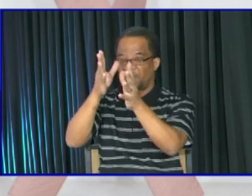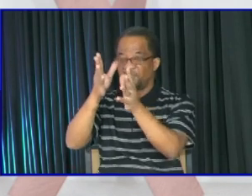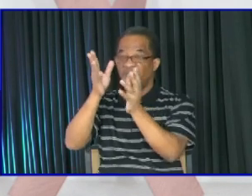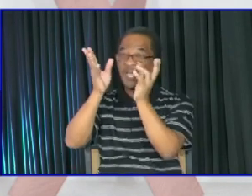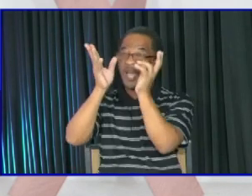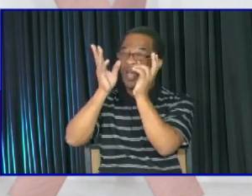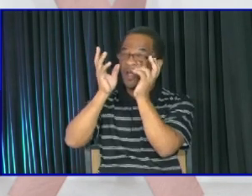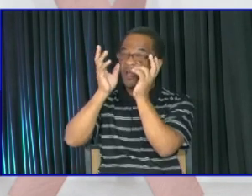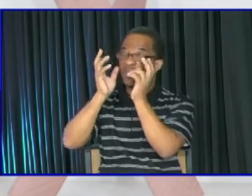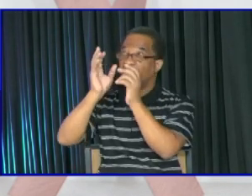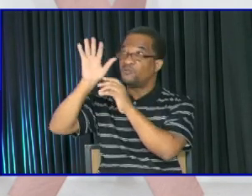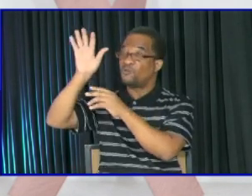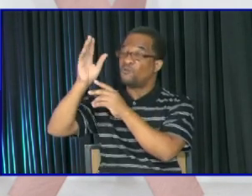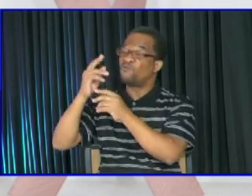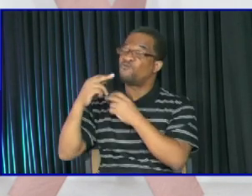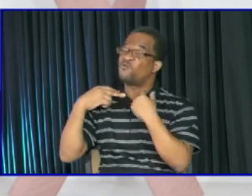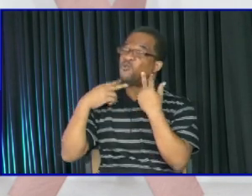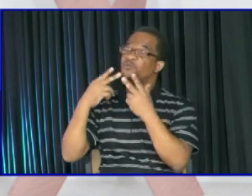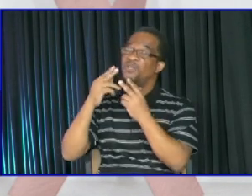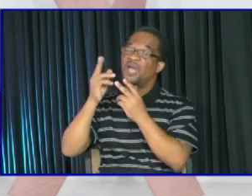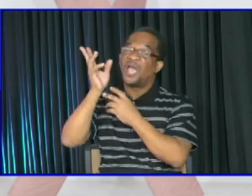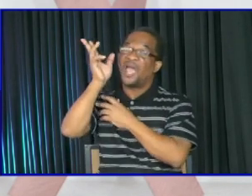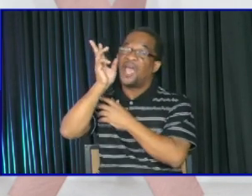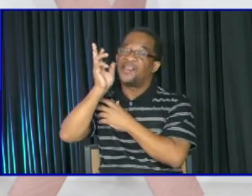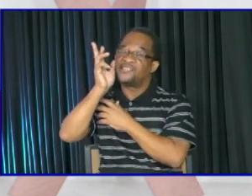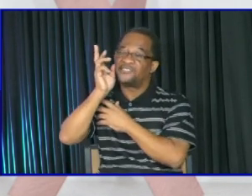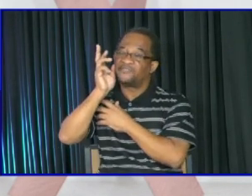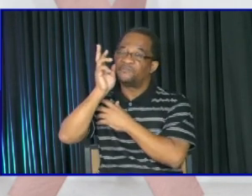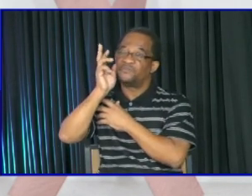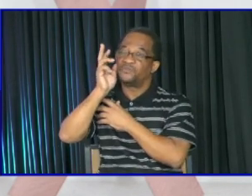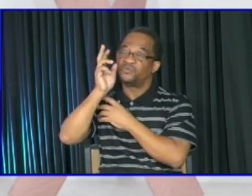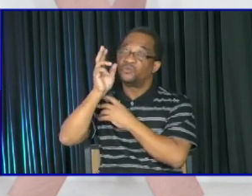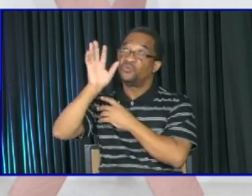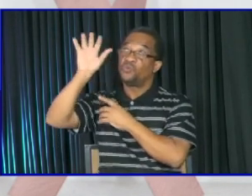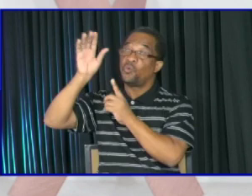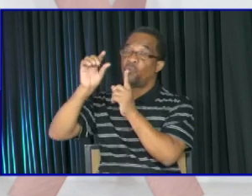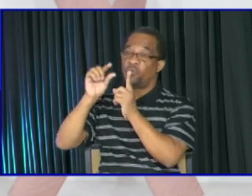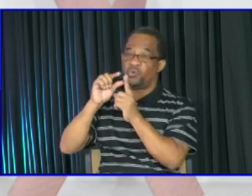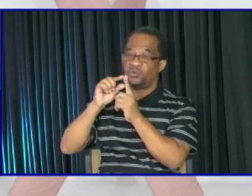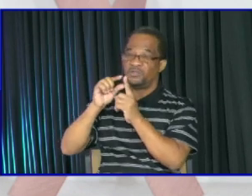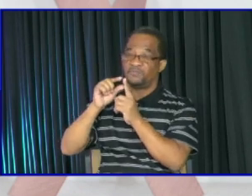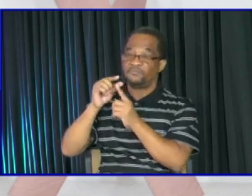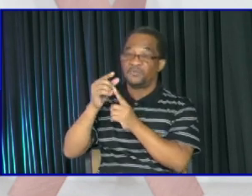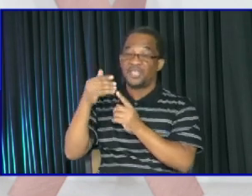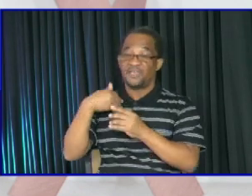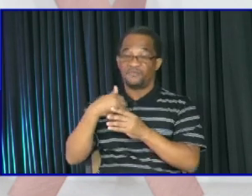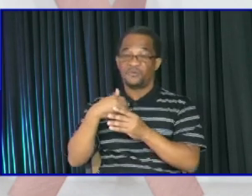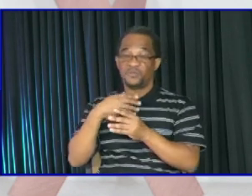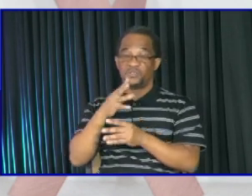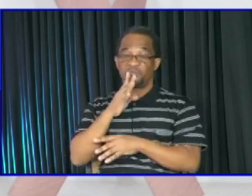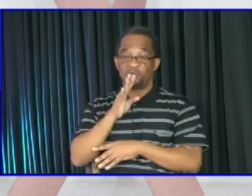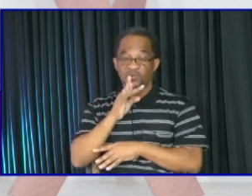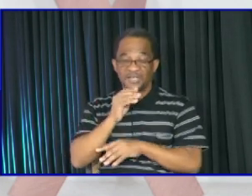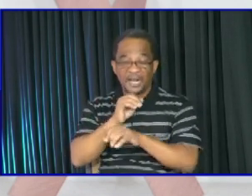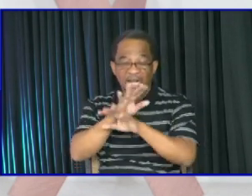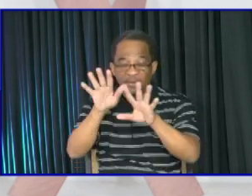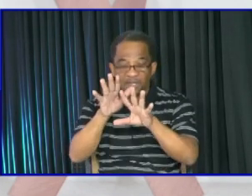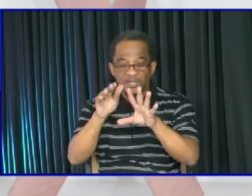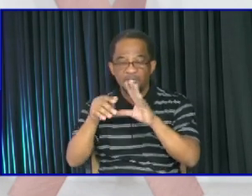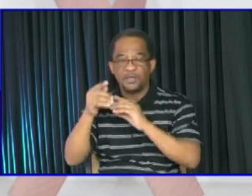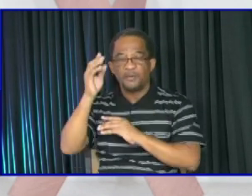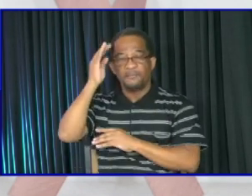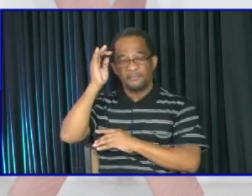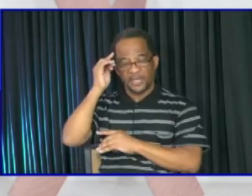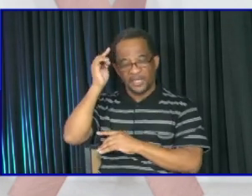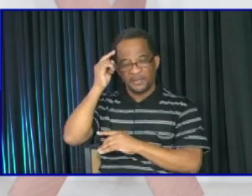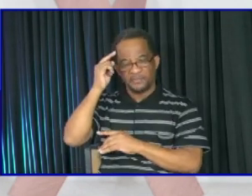God speaking, have listened to the words of God. It has spoken clearly to their minds. But Lord,